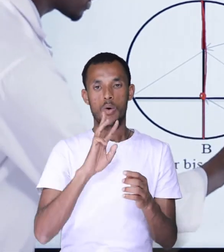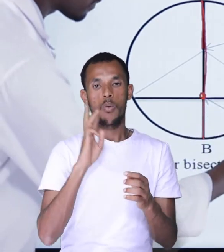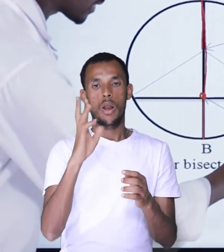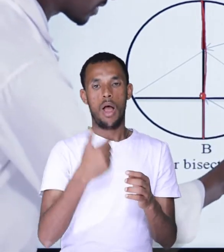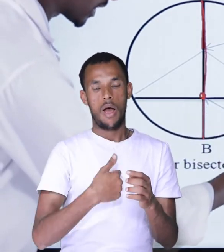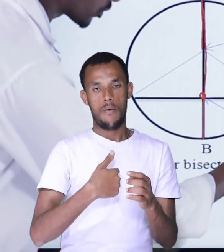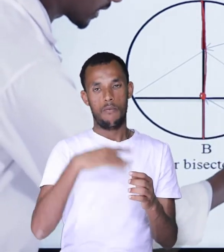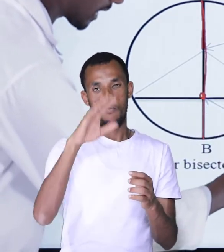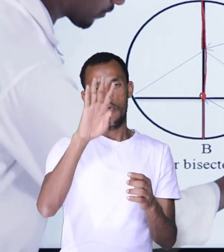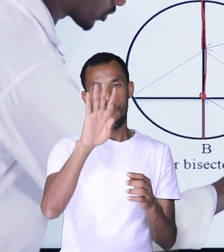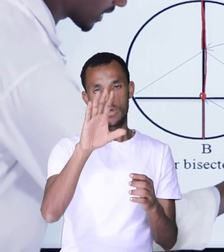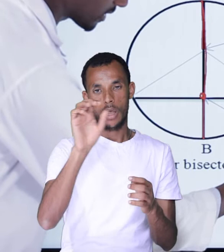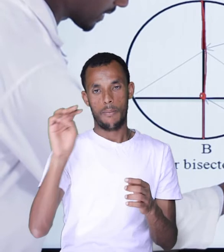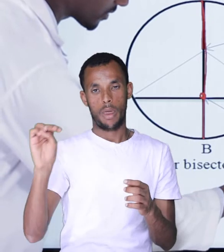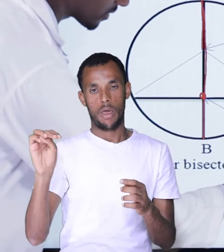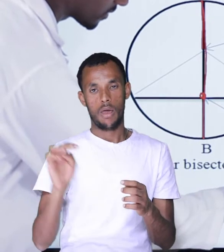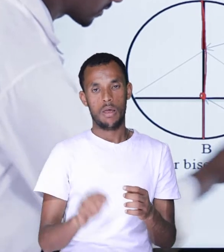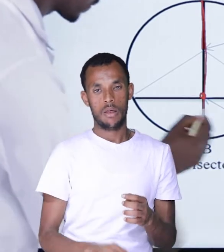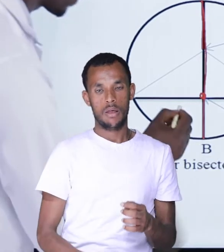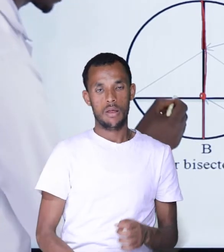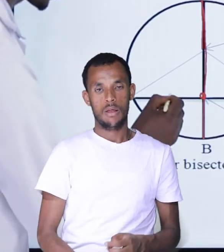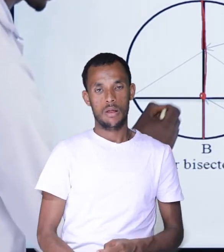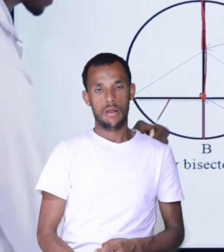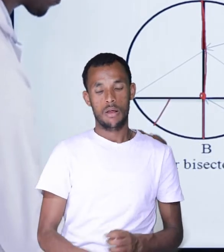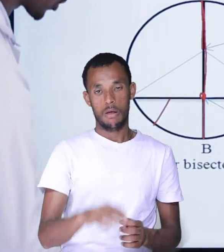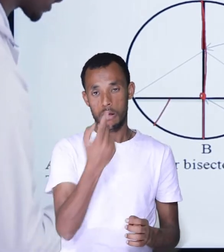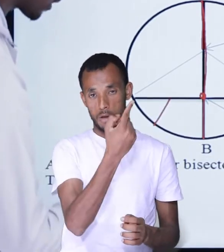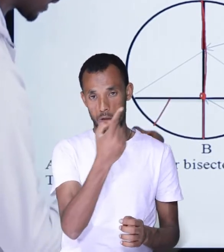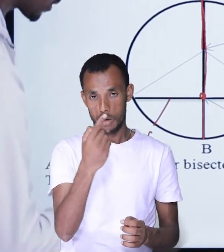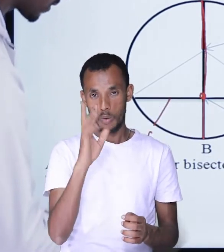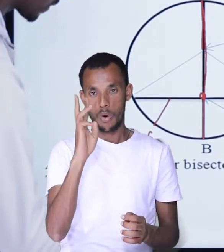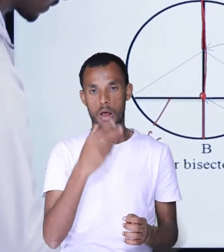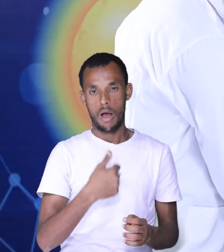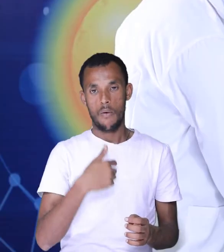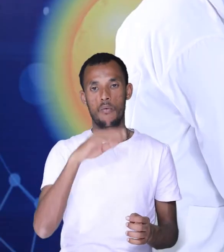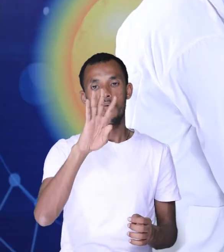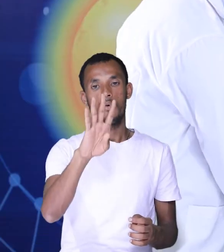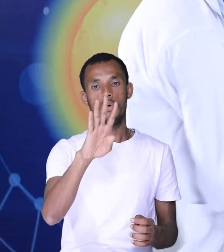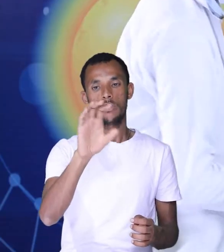4 centimeter. Each will have 4 centimeter. Each will have 4 centimeter.